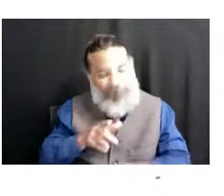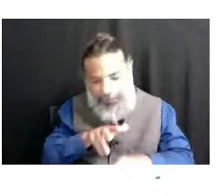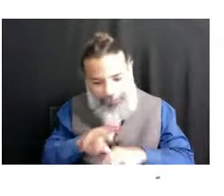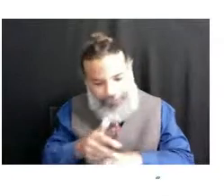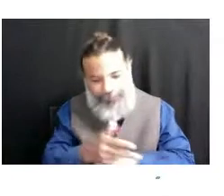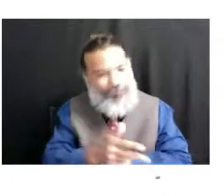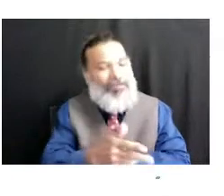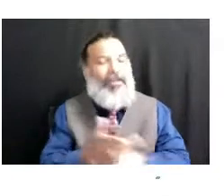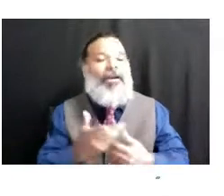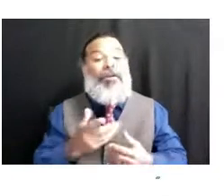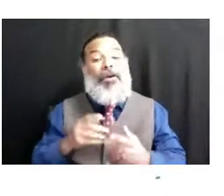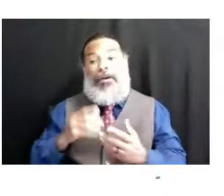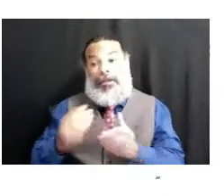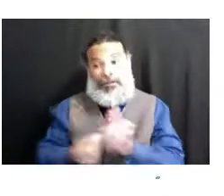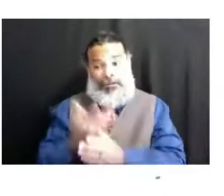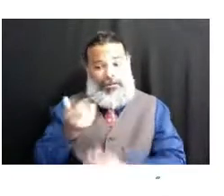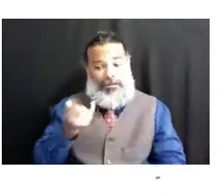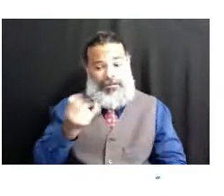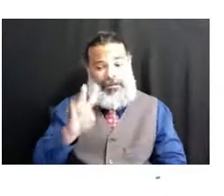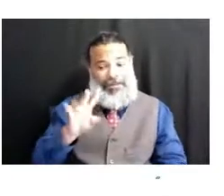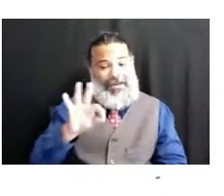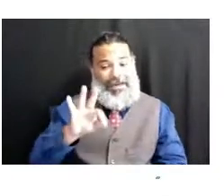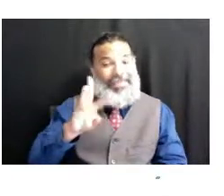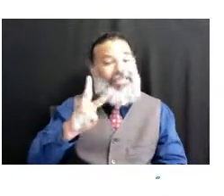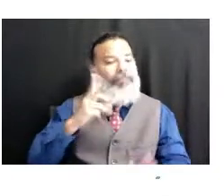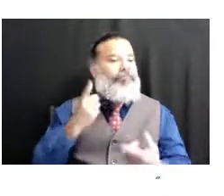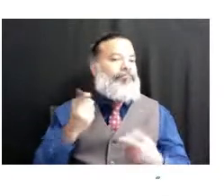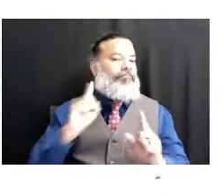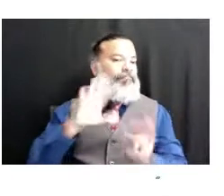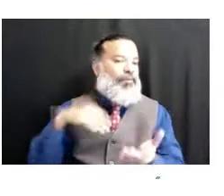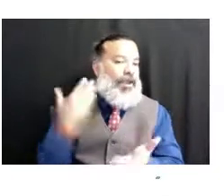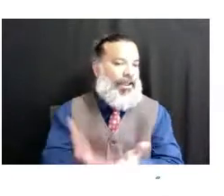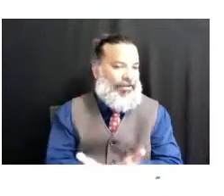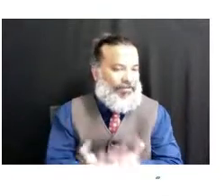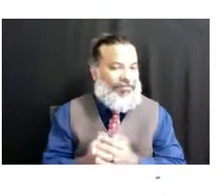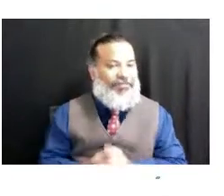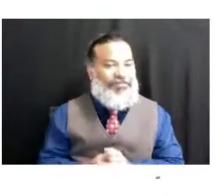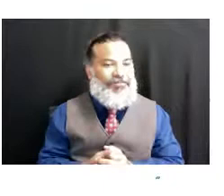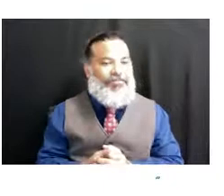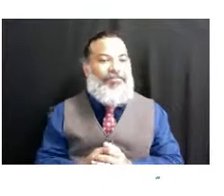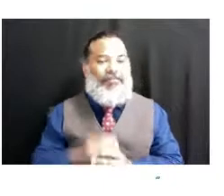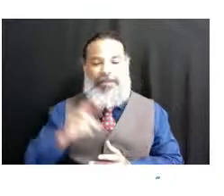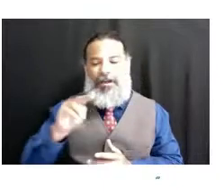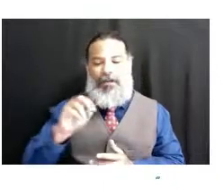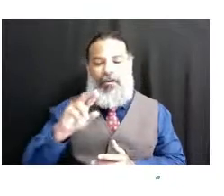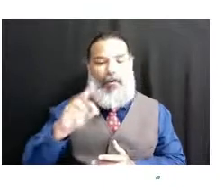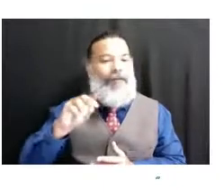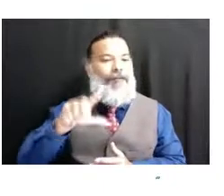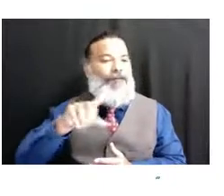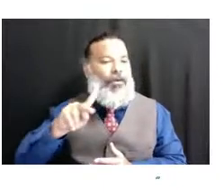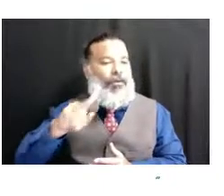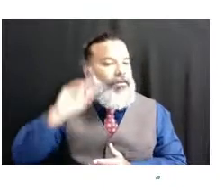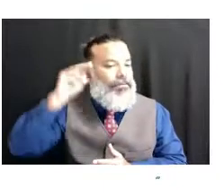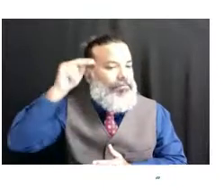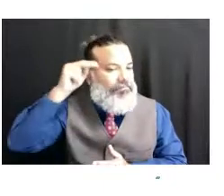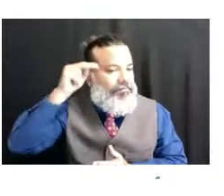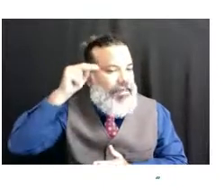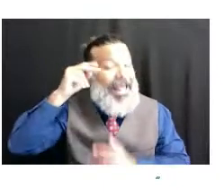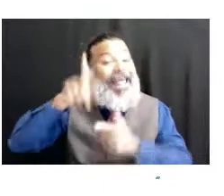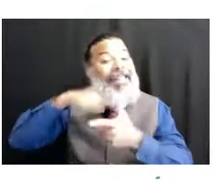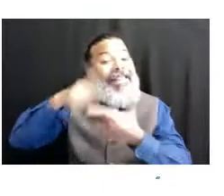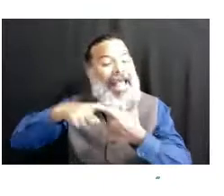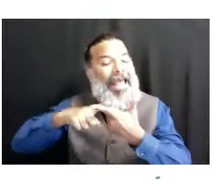But in the spring of 1796, he arrives in Norfolk. He soon moves to